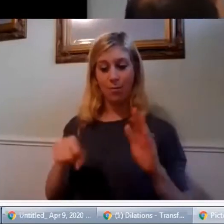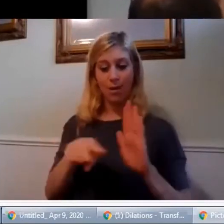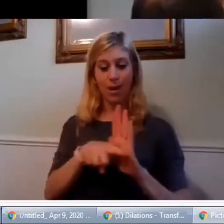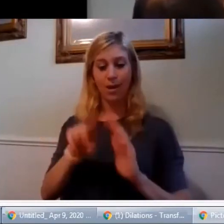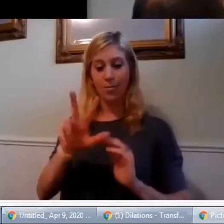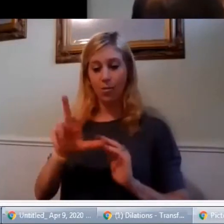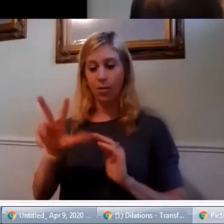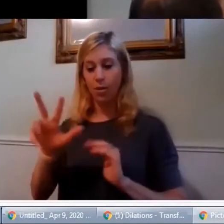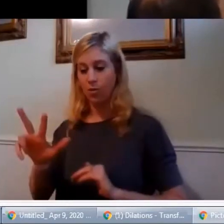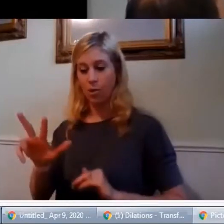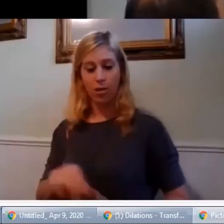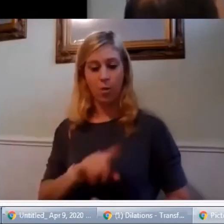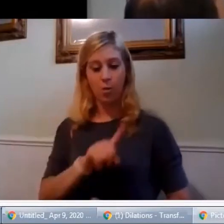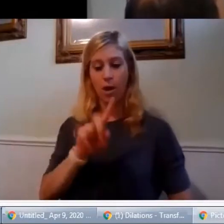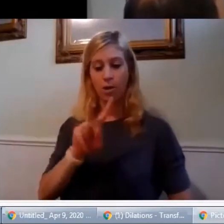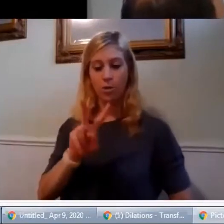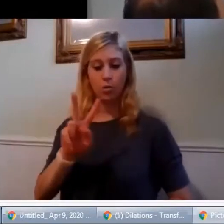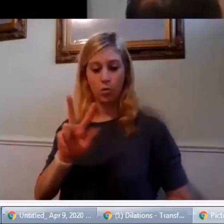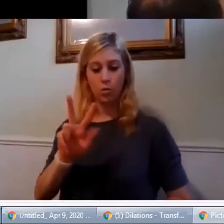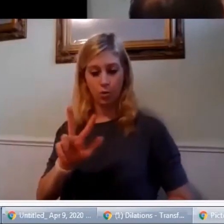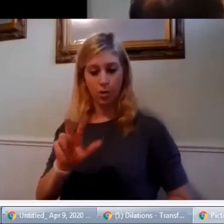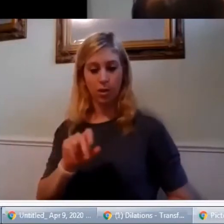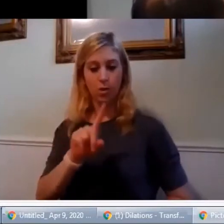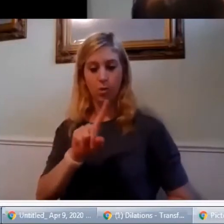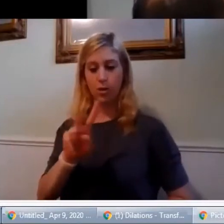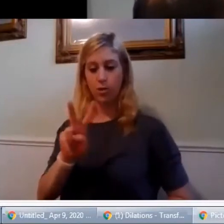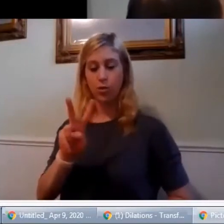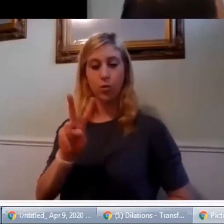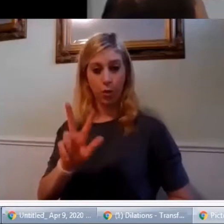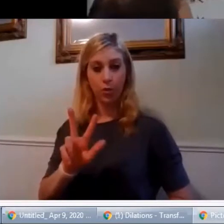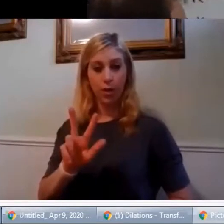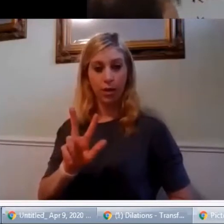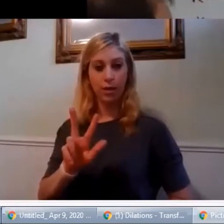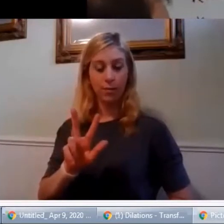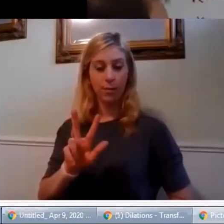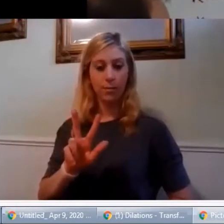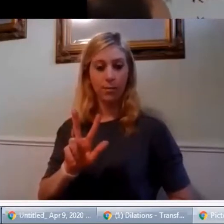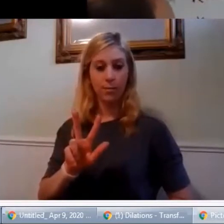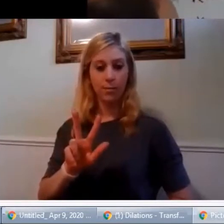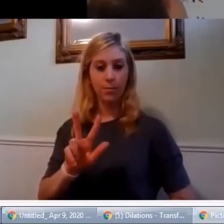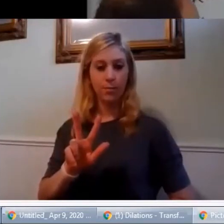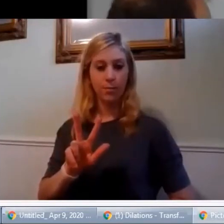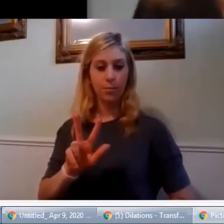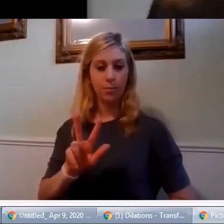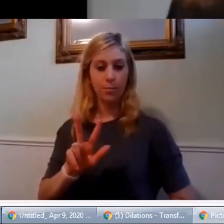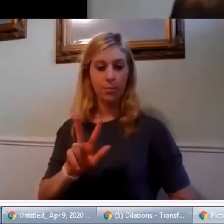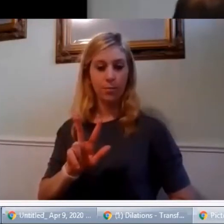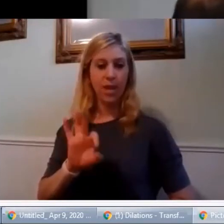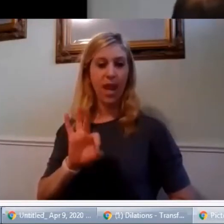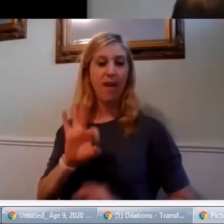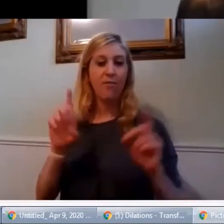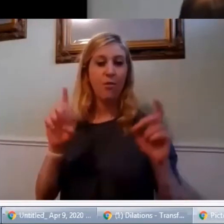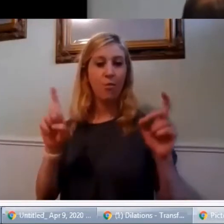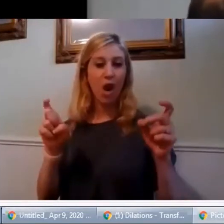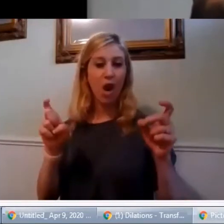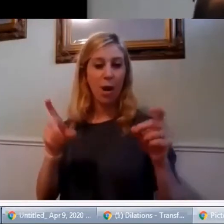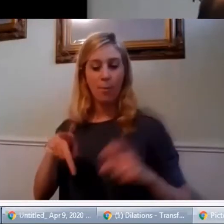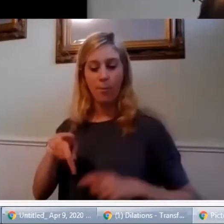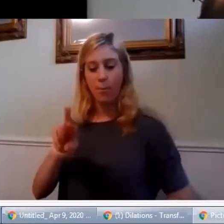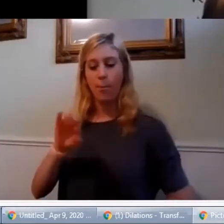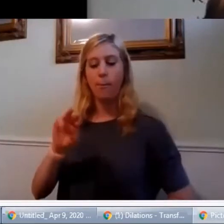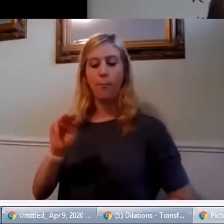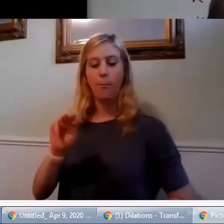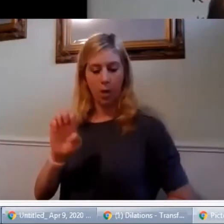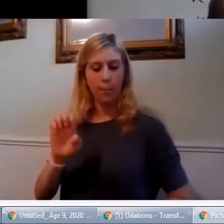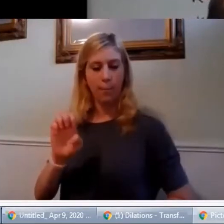2, 3. There's f prime. 3, 3 is G, so 1,